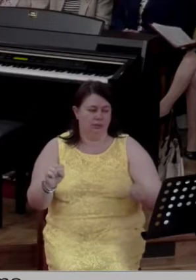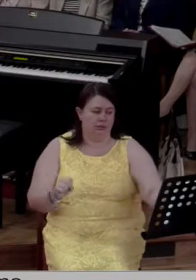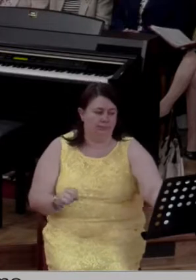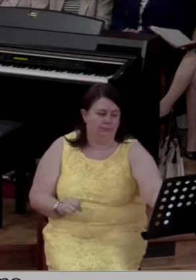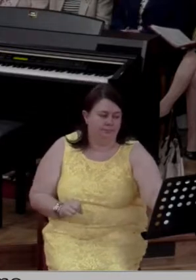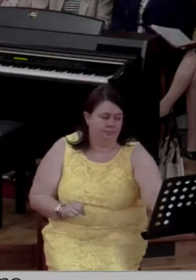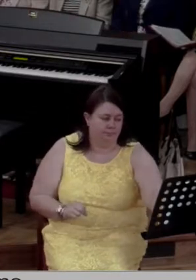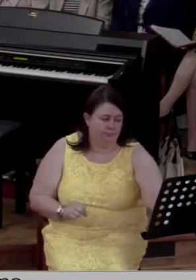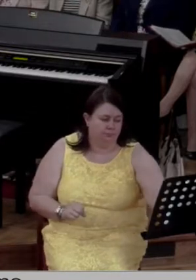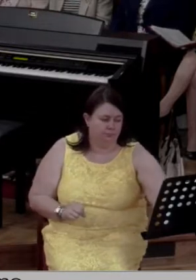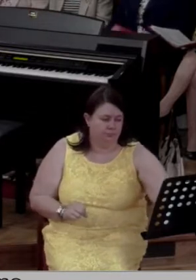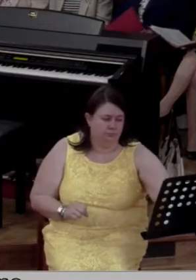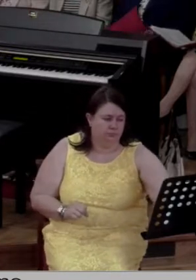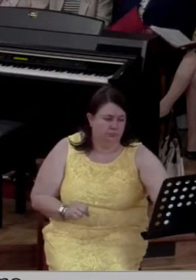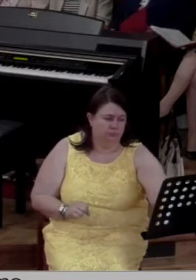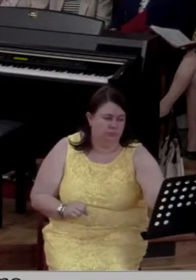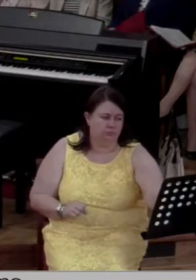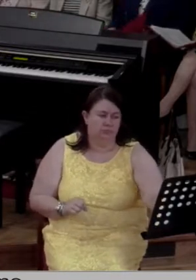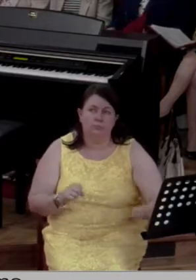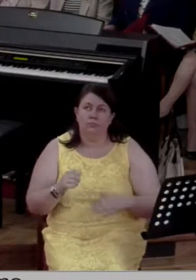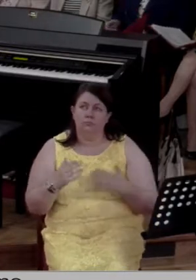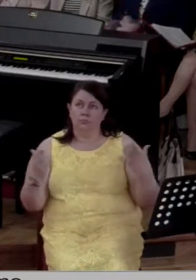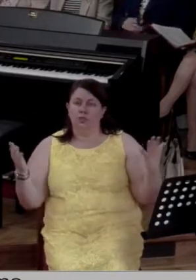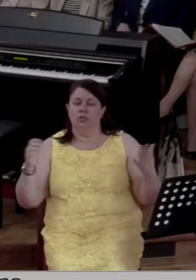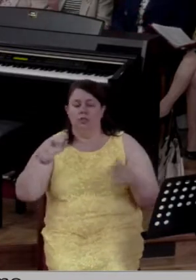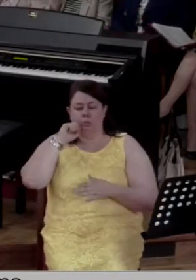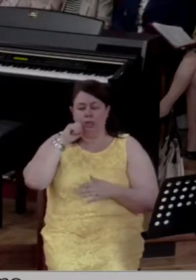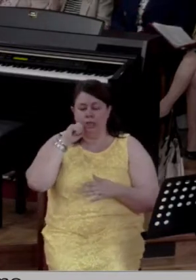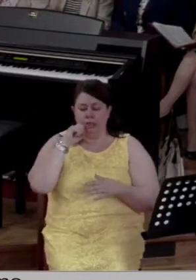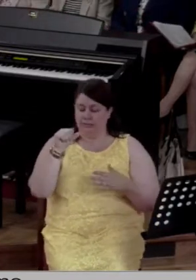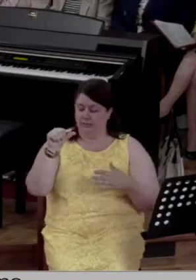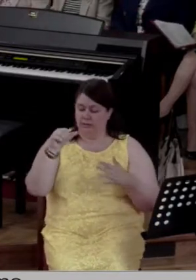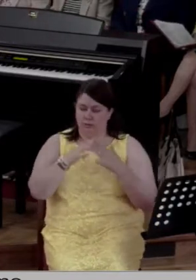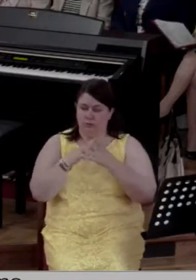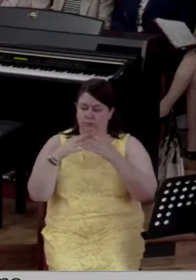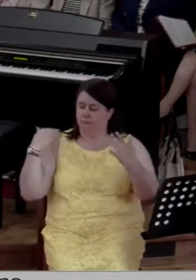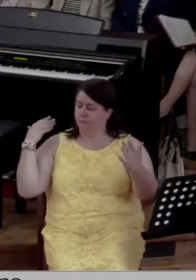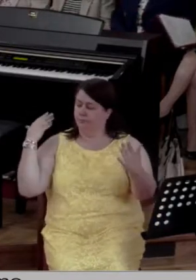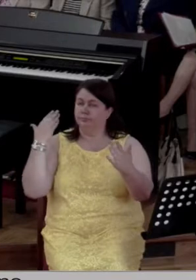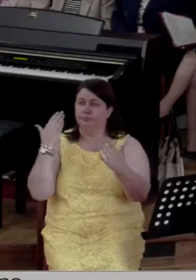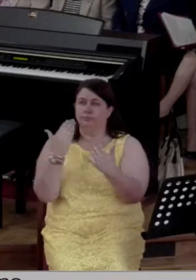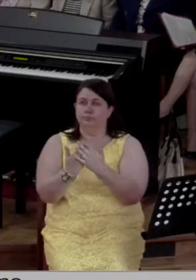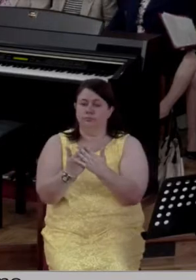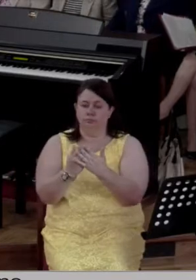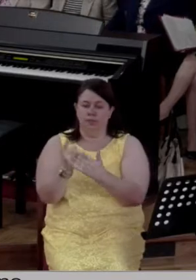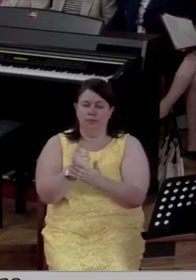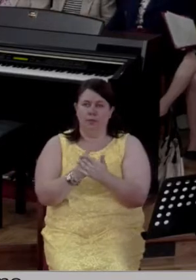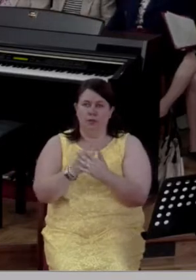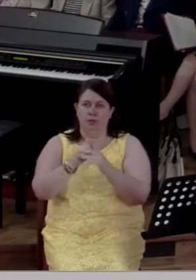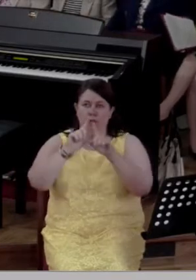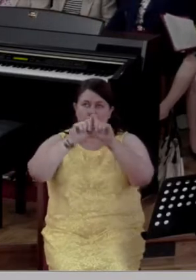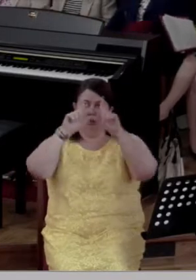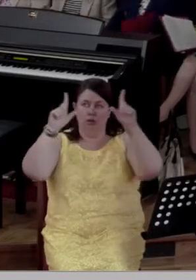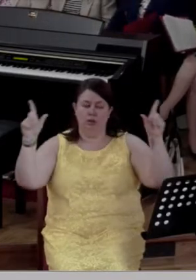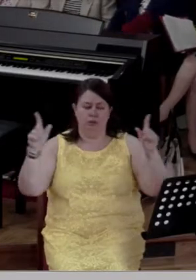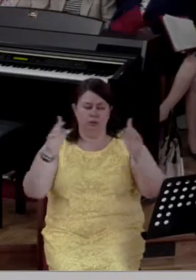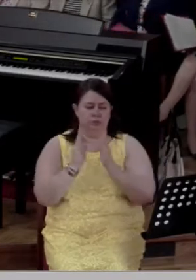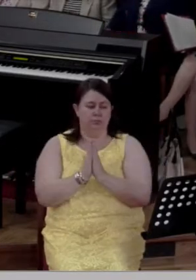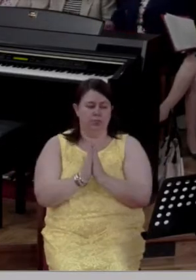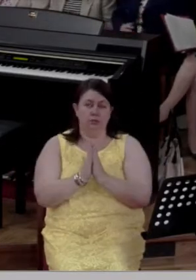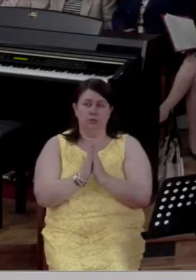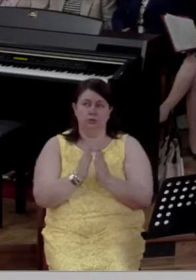We today conclude our 6-week series on the Lord's Prayer. And so